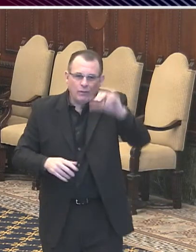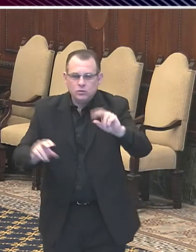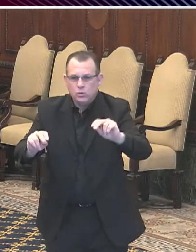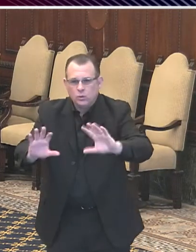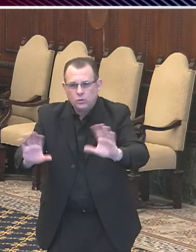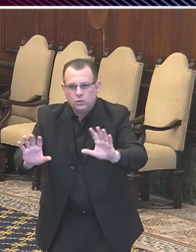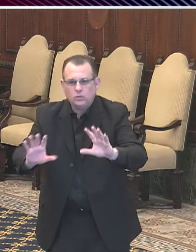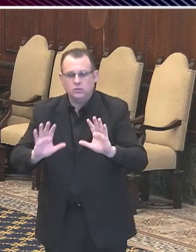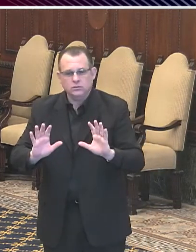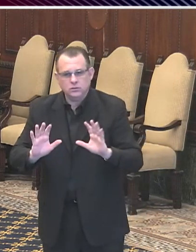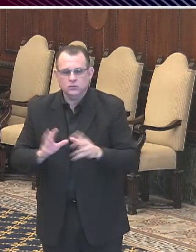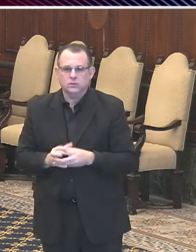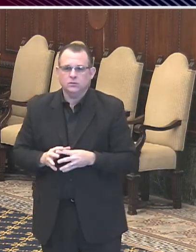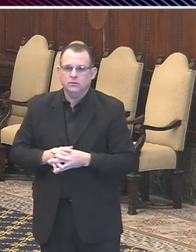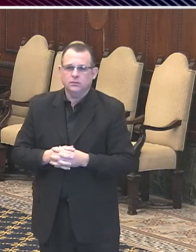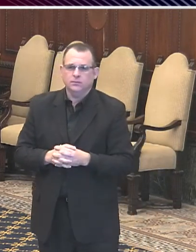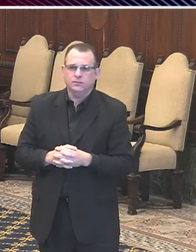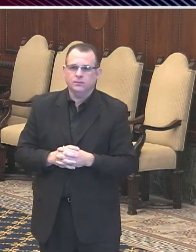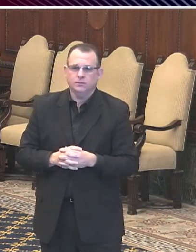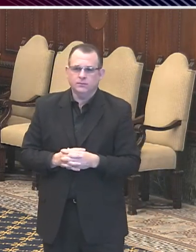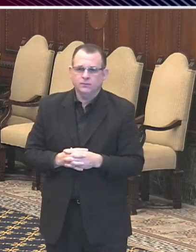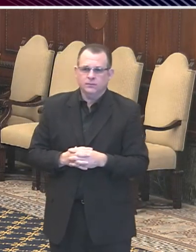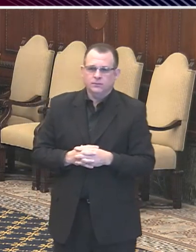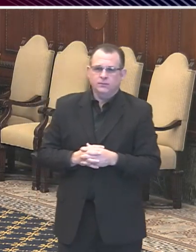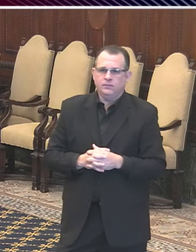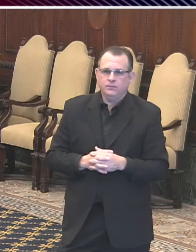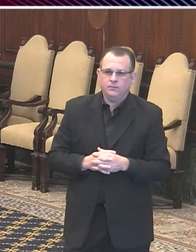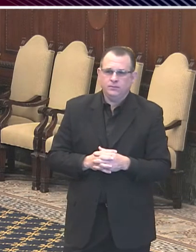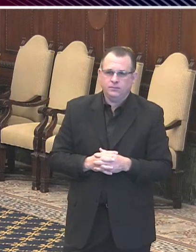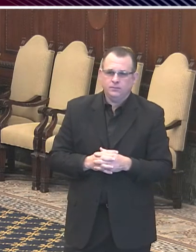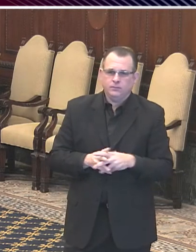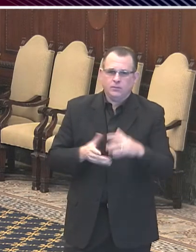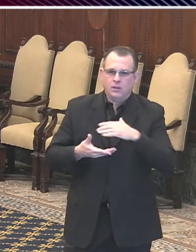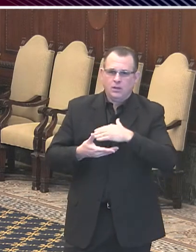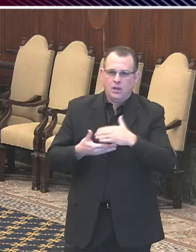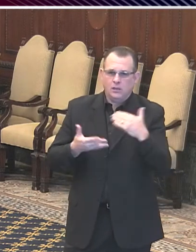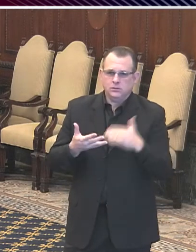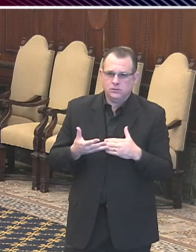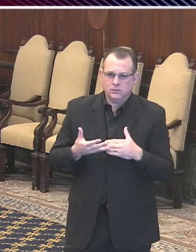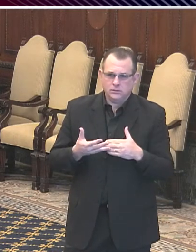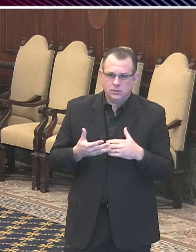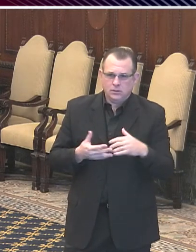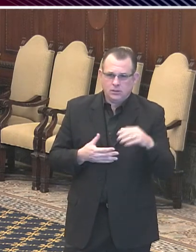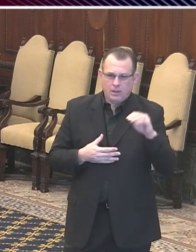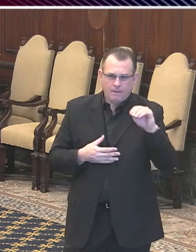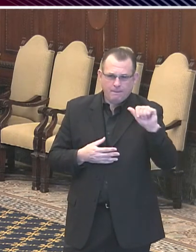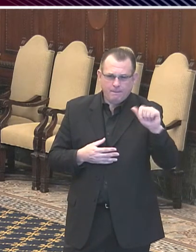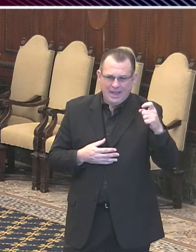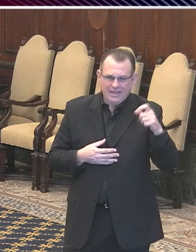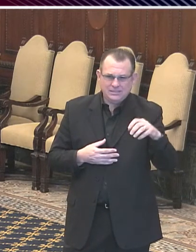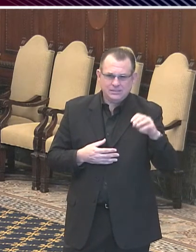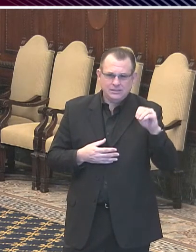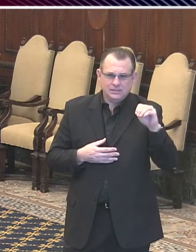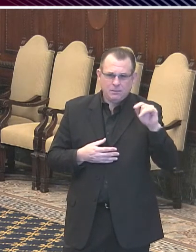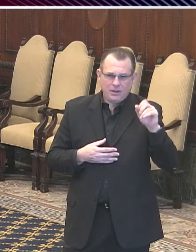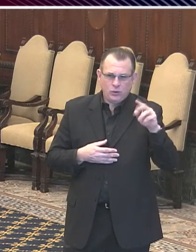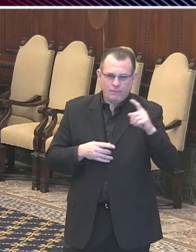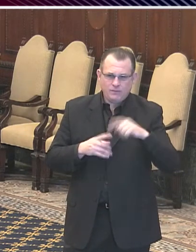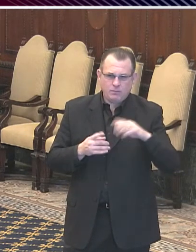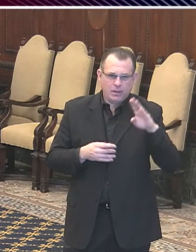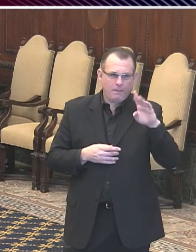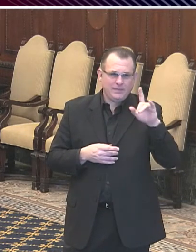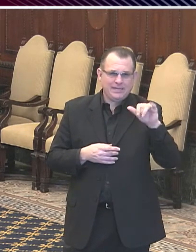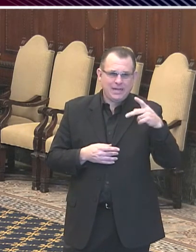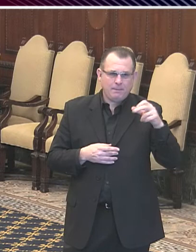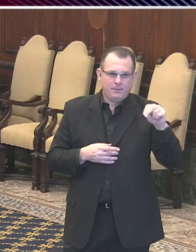Thanks, Jake. All right, we are going to go to Max Marin at Billy Penn. Max.